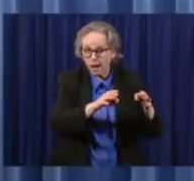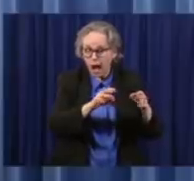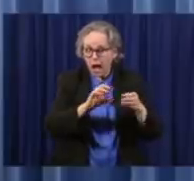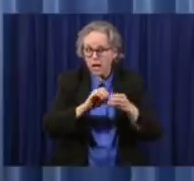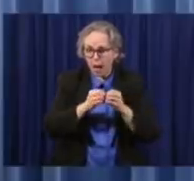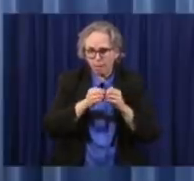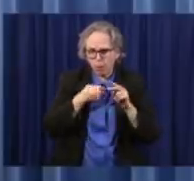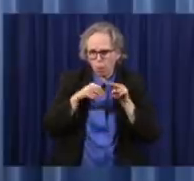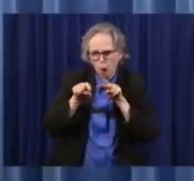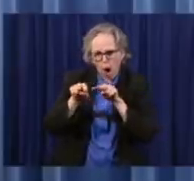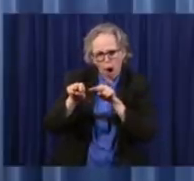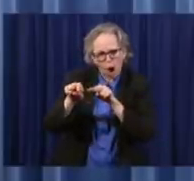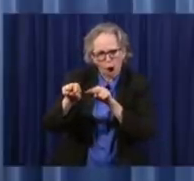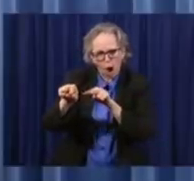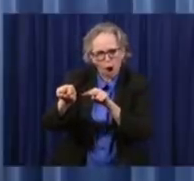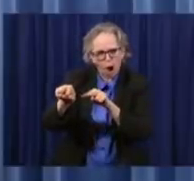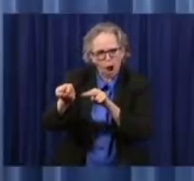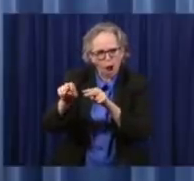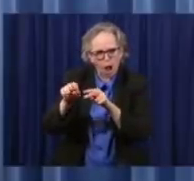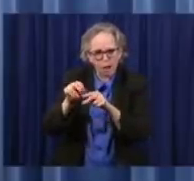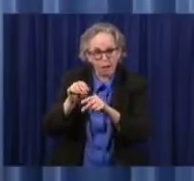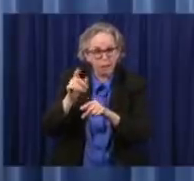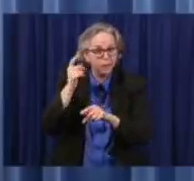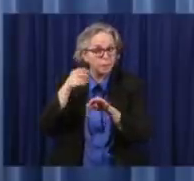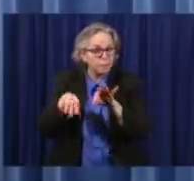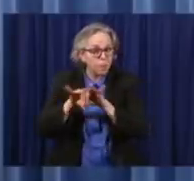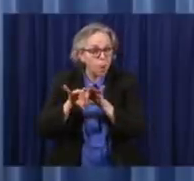One of the key indicators is hospitalizations.